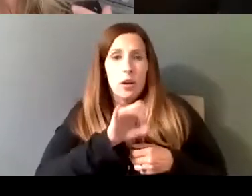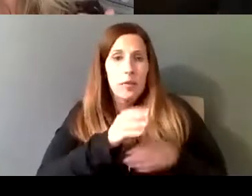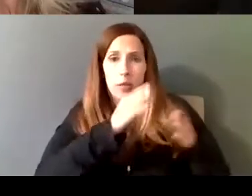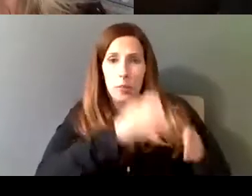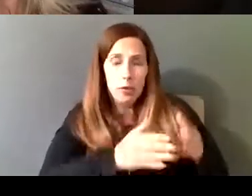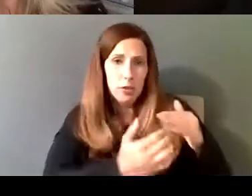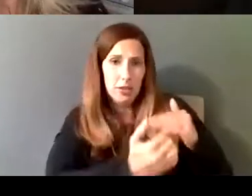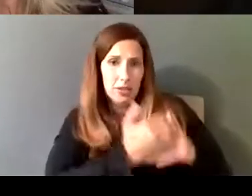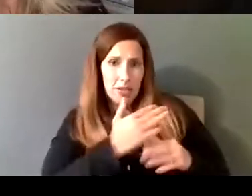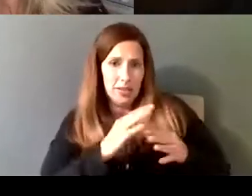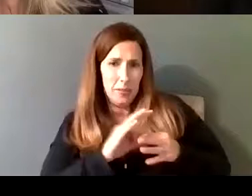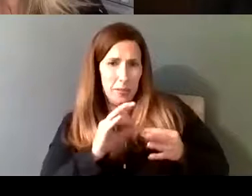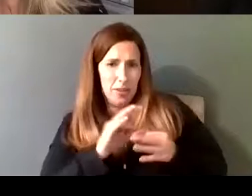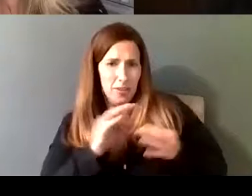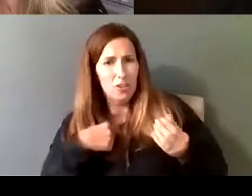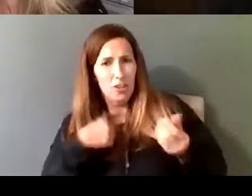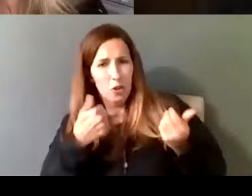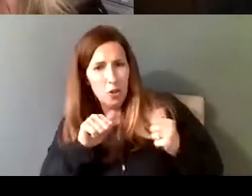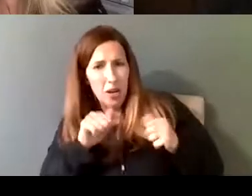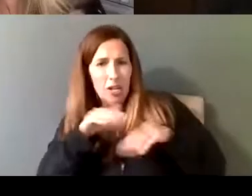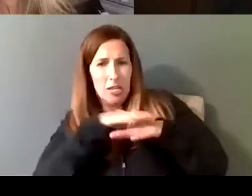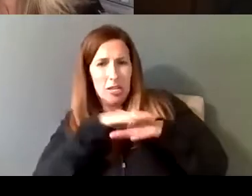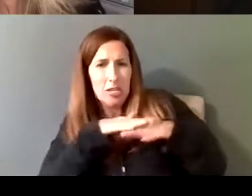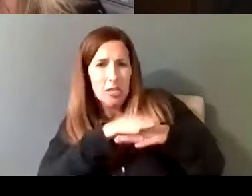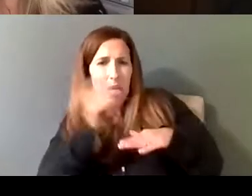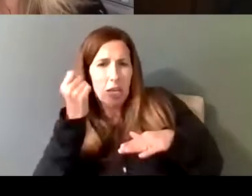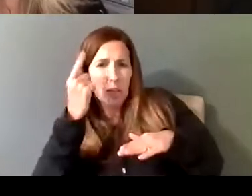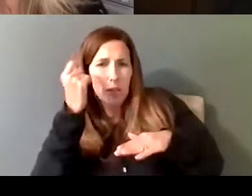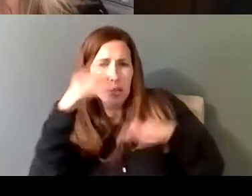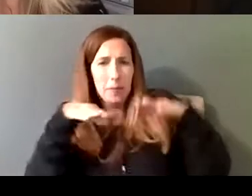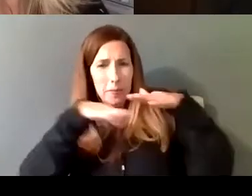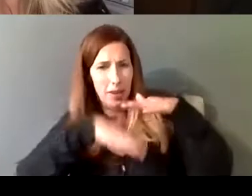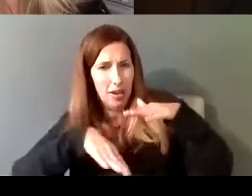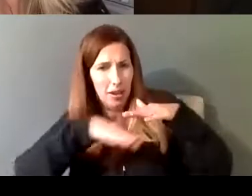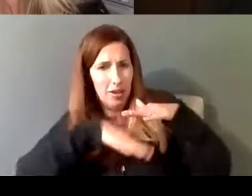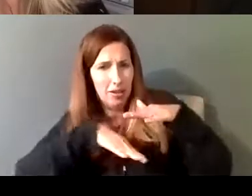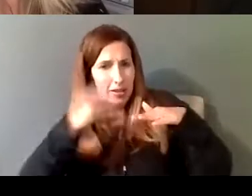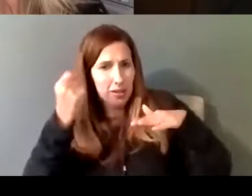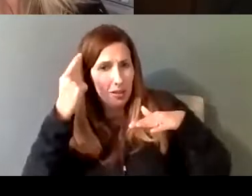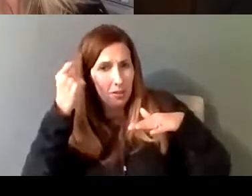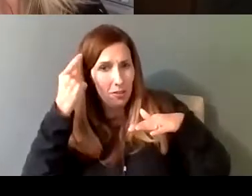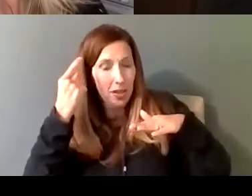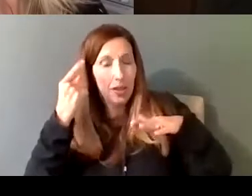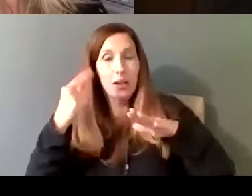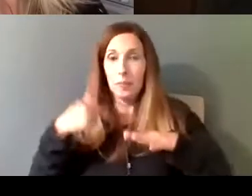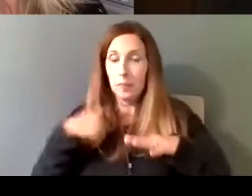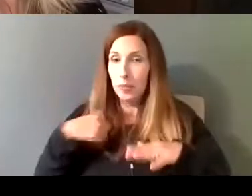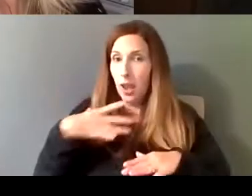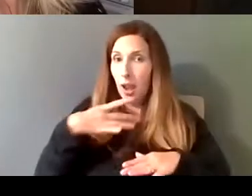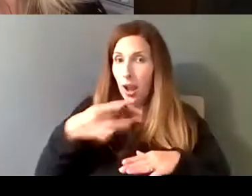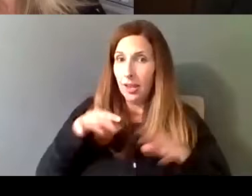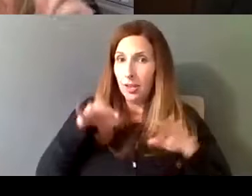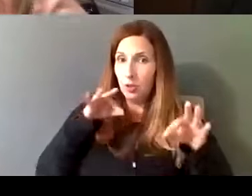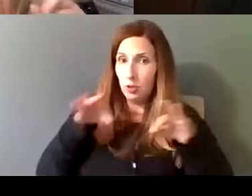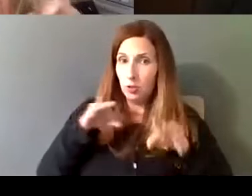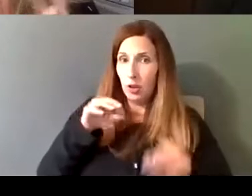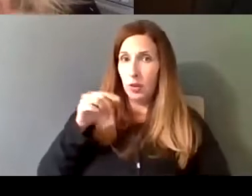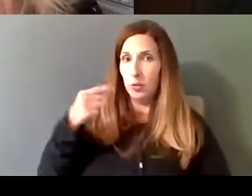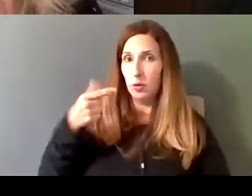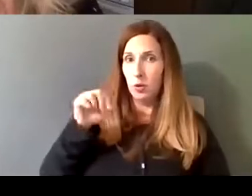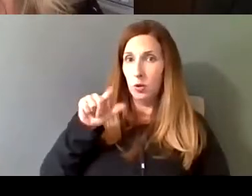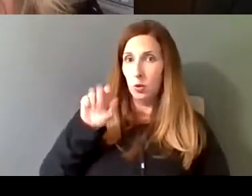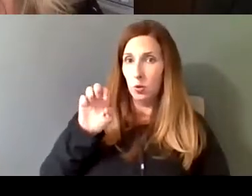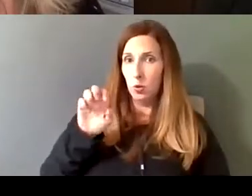the gist of what they're trying to say, right? Like just basic understanding. I like to describe Google Translate, or what we call